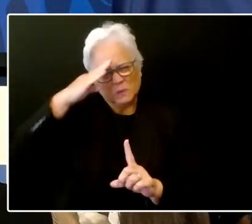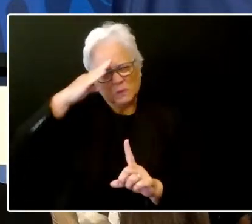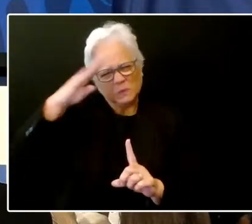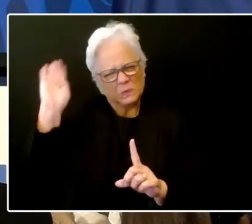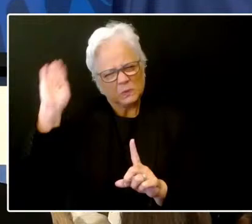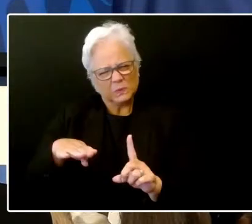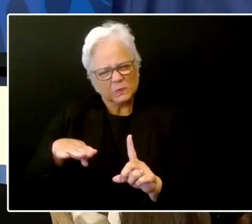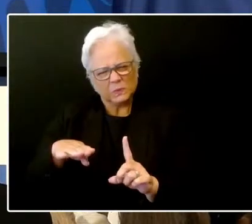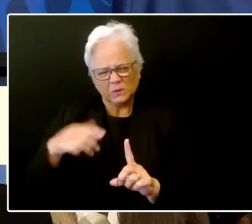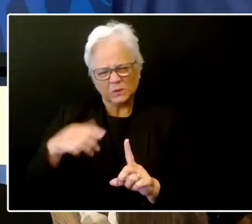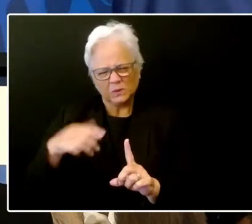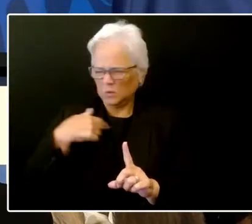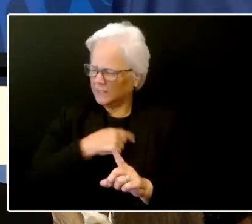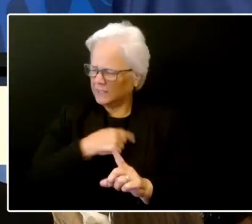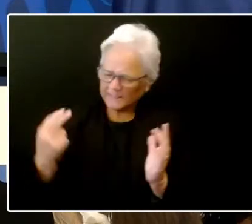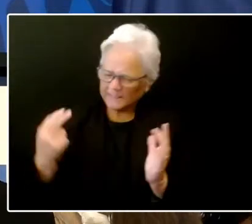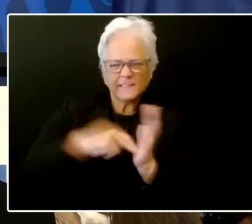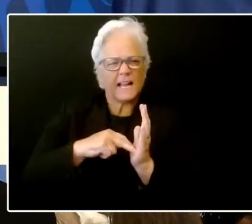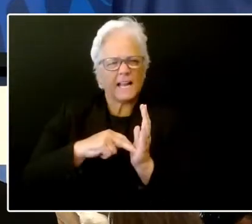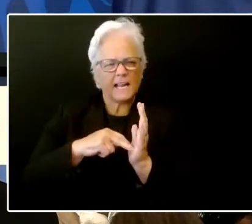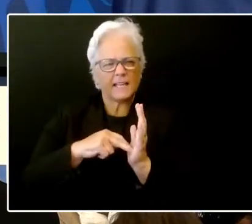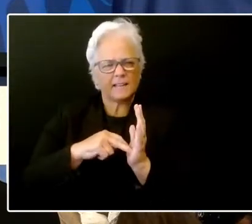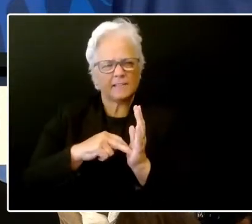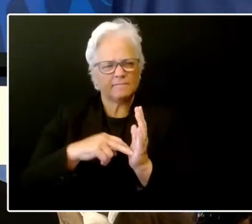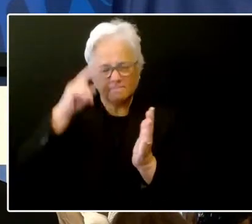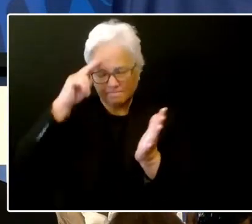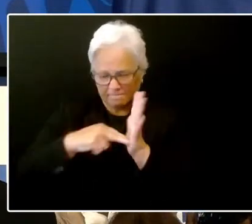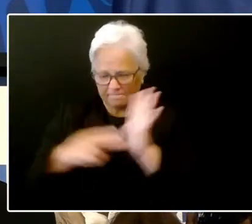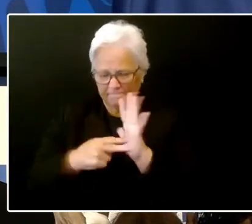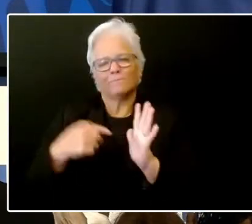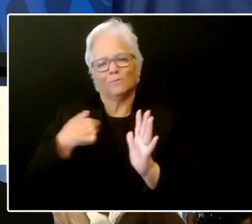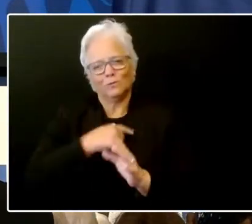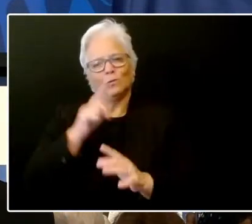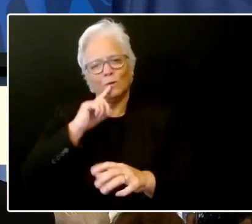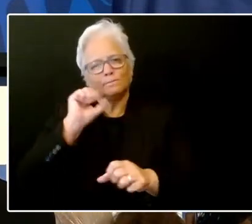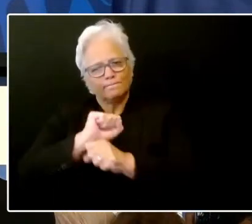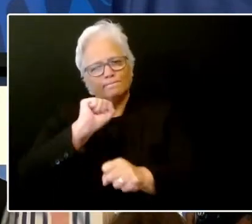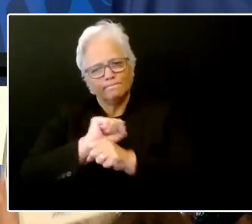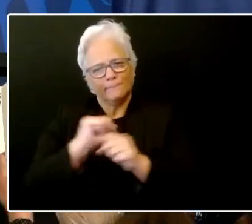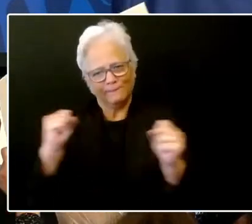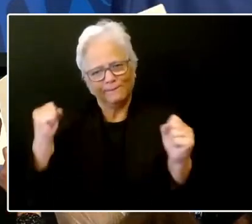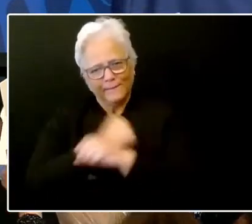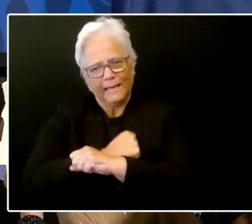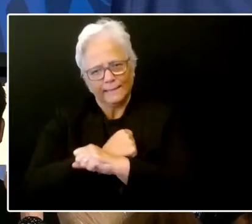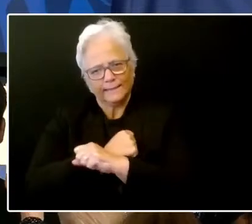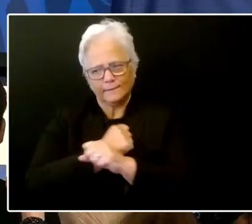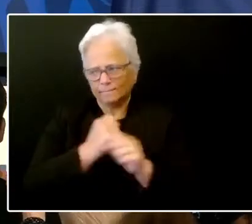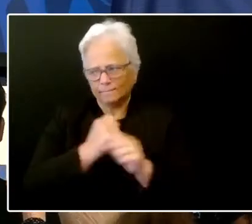will continue to organize. And in November, we will win.